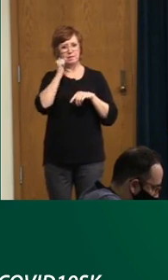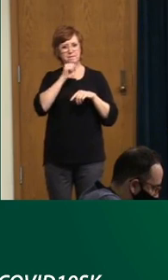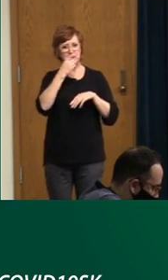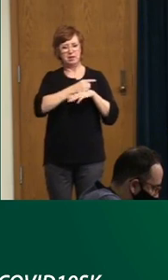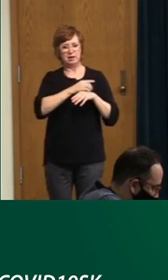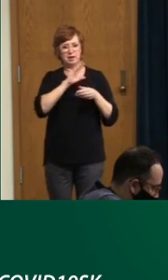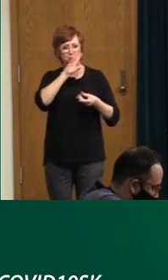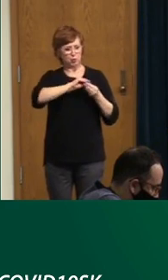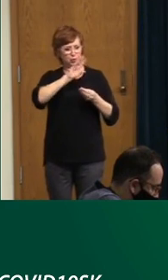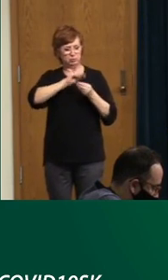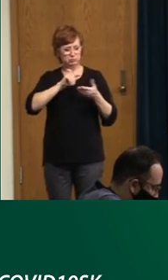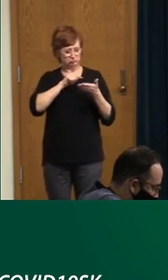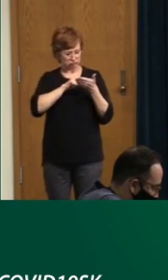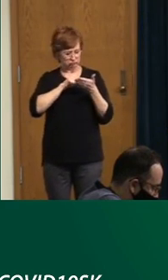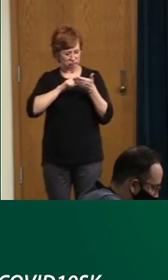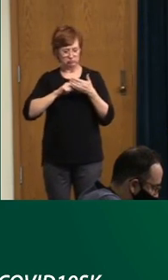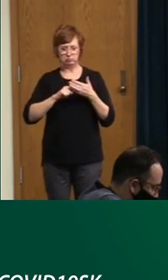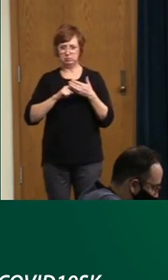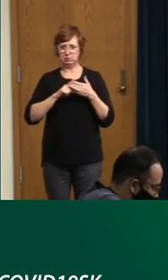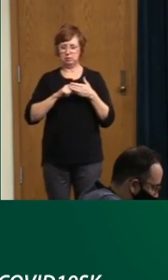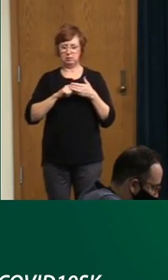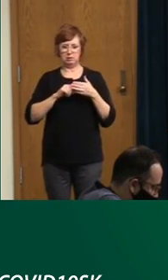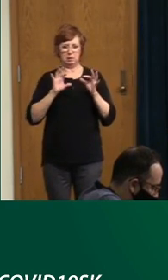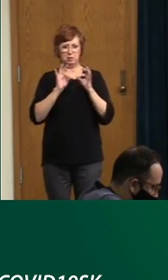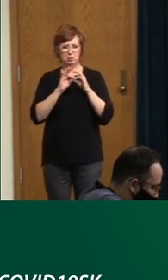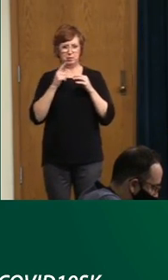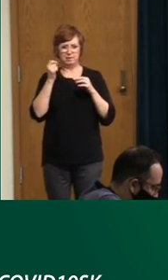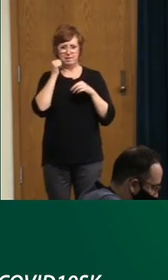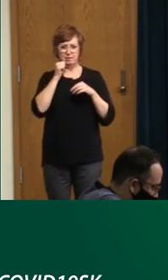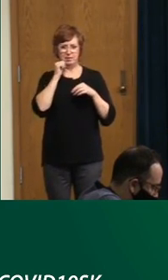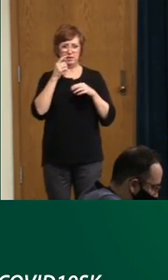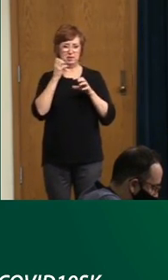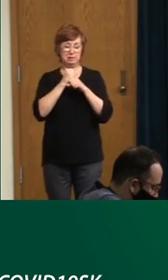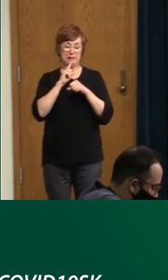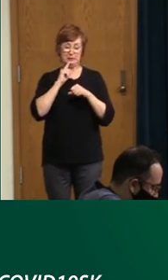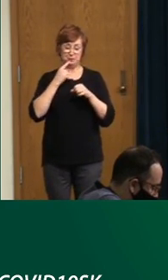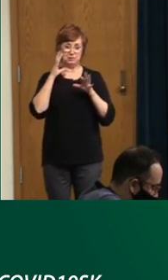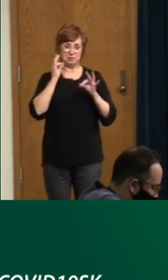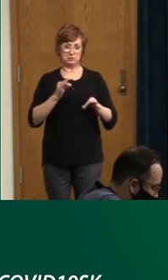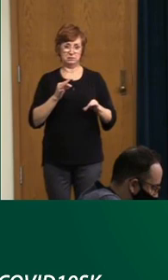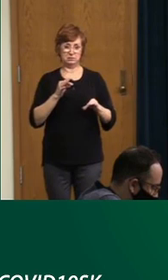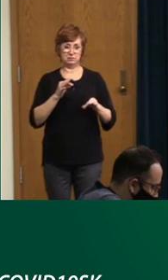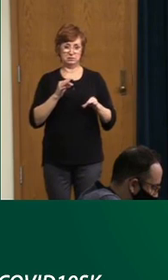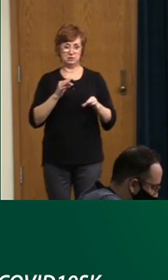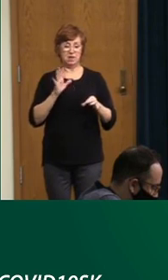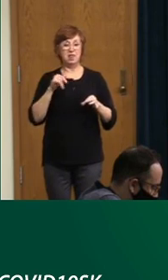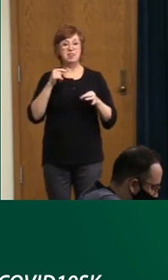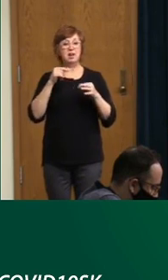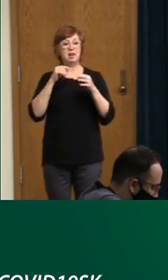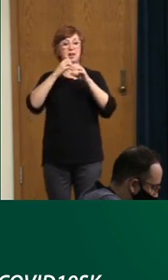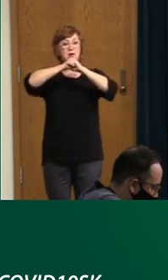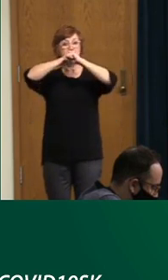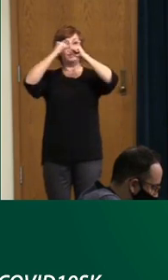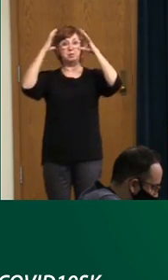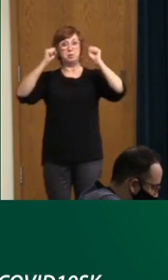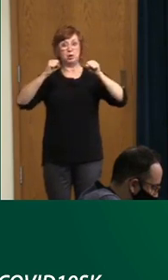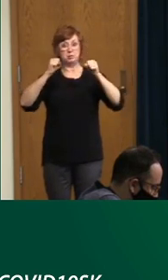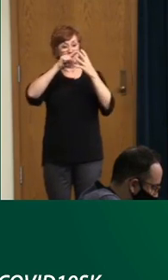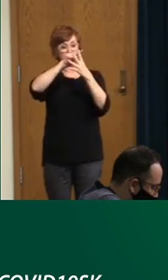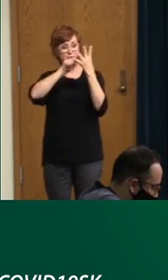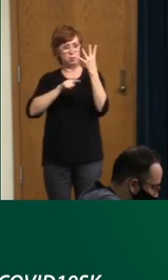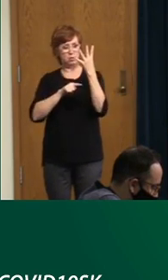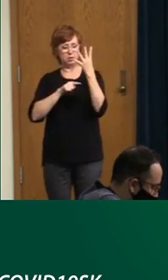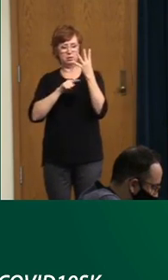that you can see the potential of where it could go in the worst case scenario, but you can also see the potential of where it can go